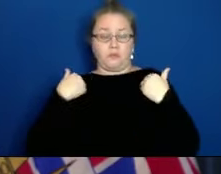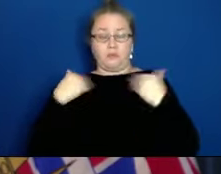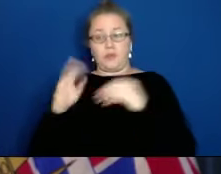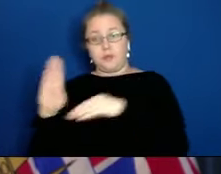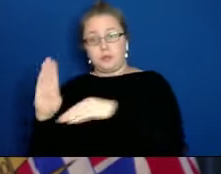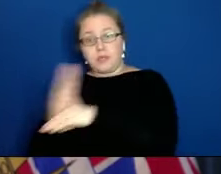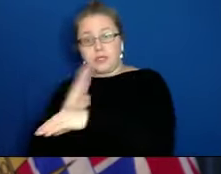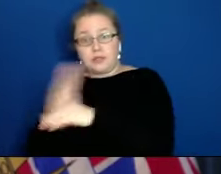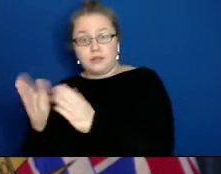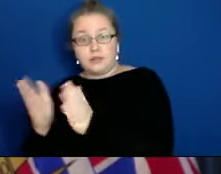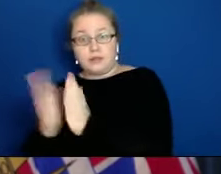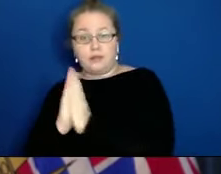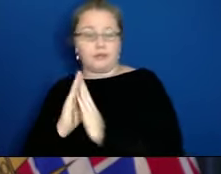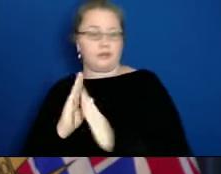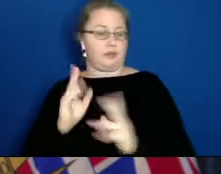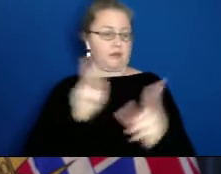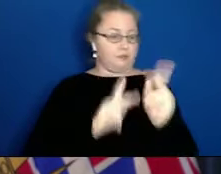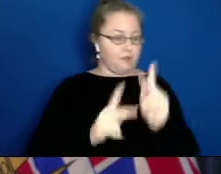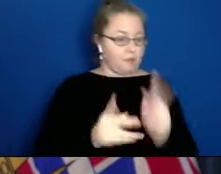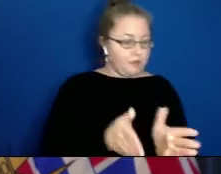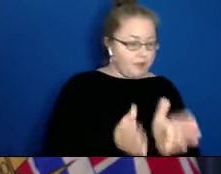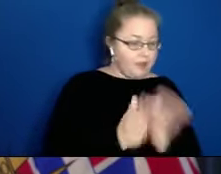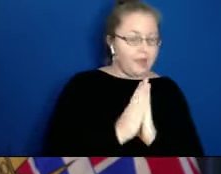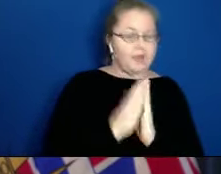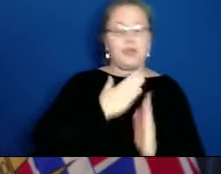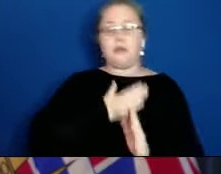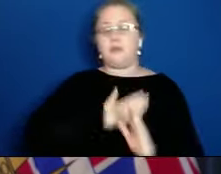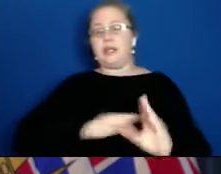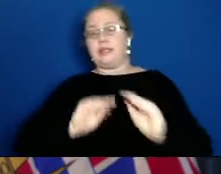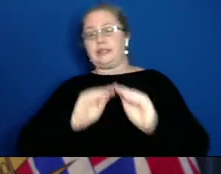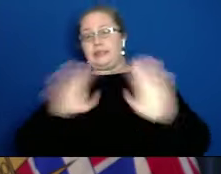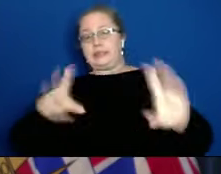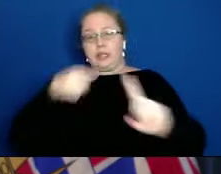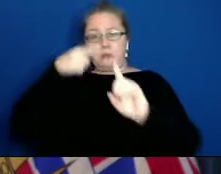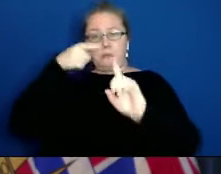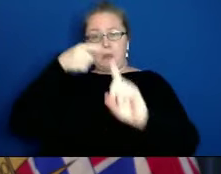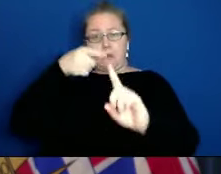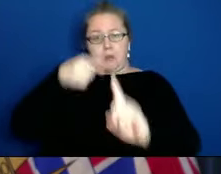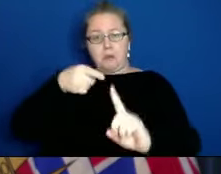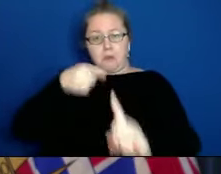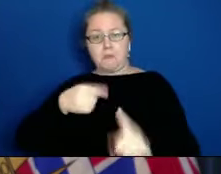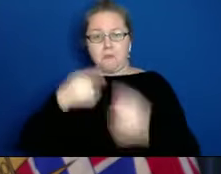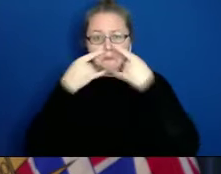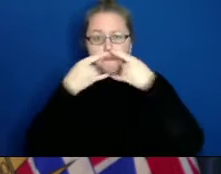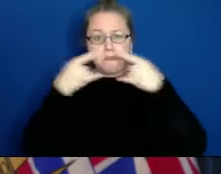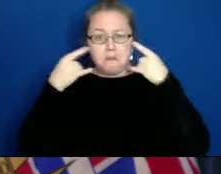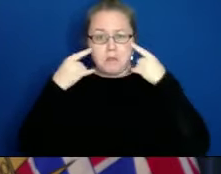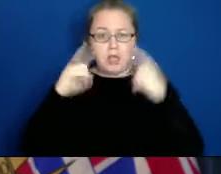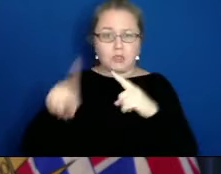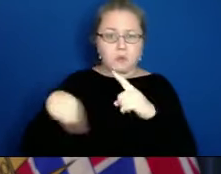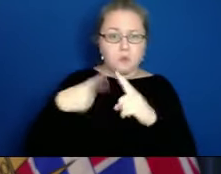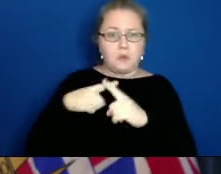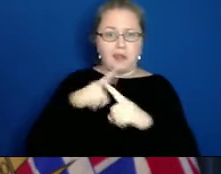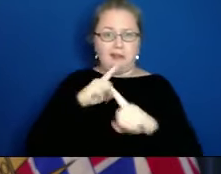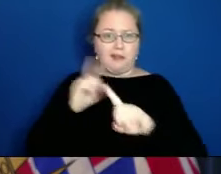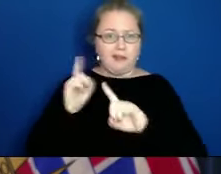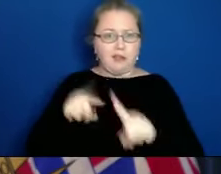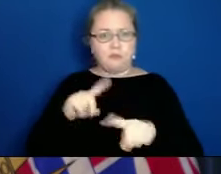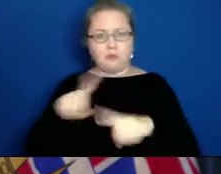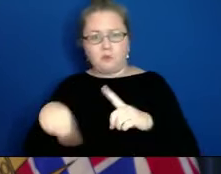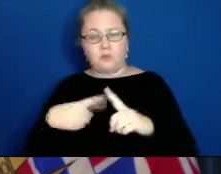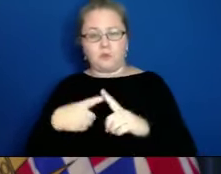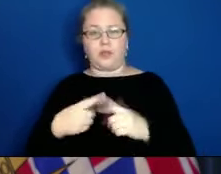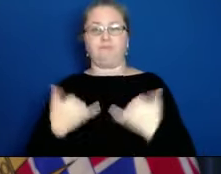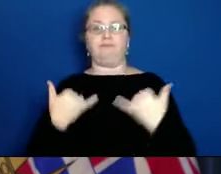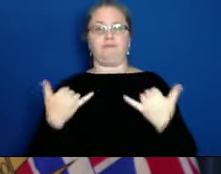other public sectors, to have more explicit direction for the use of masks in indoor, public and retail